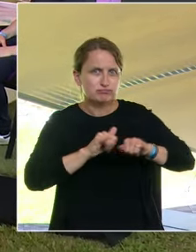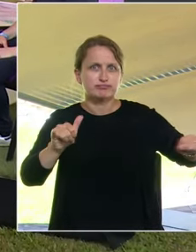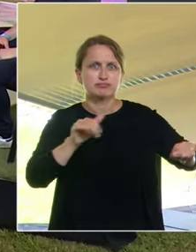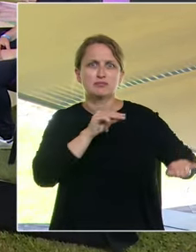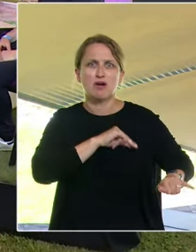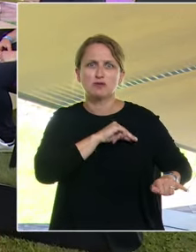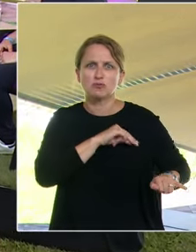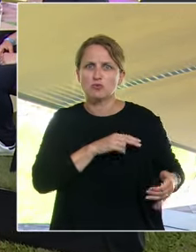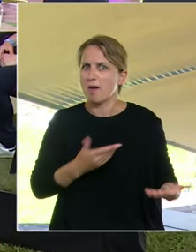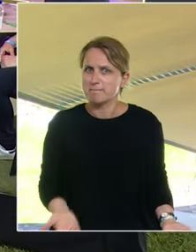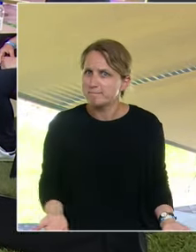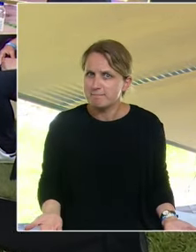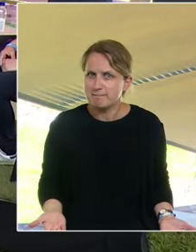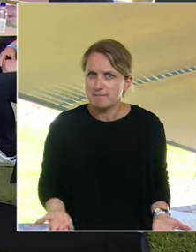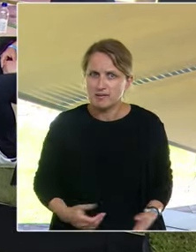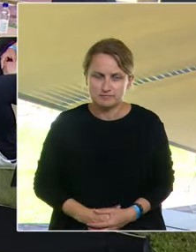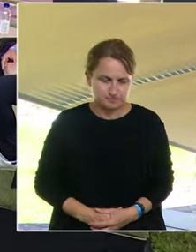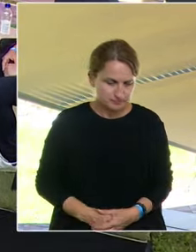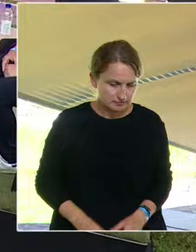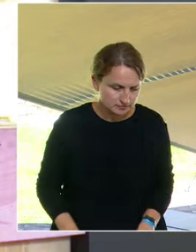Yeah, that's for okay.